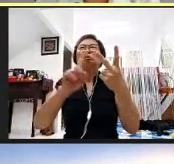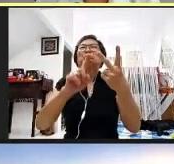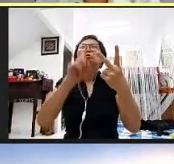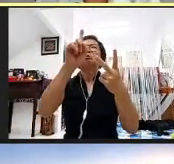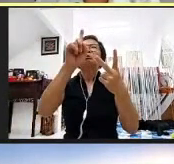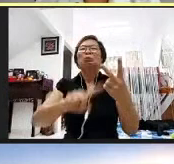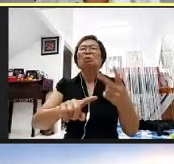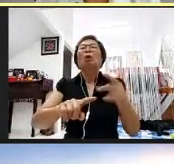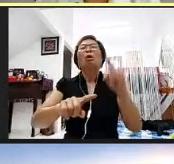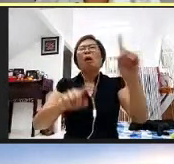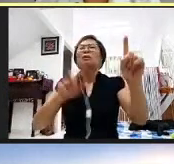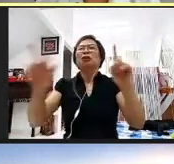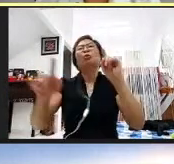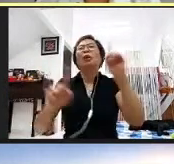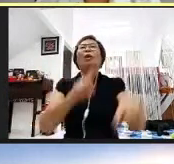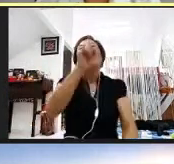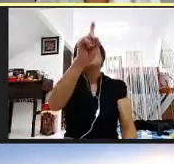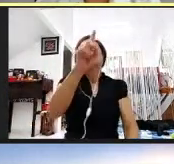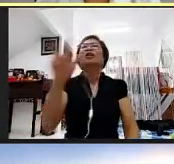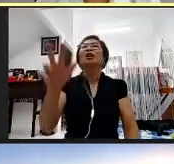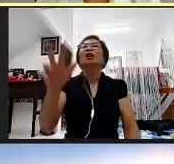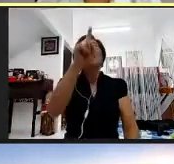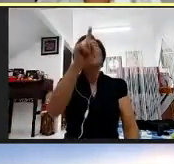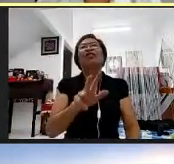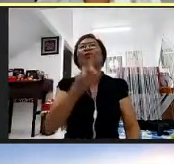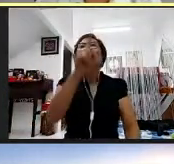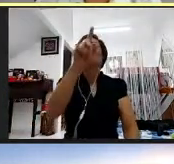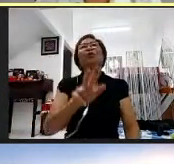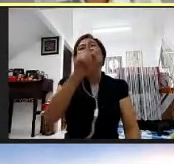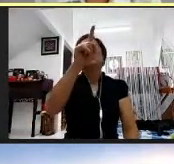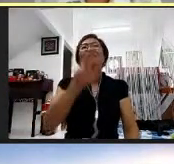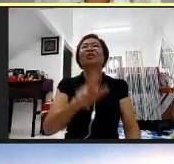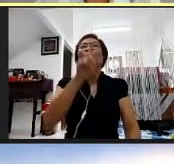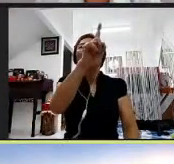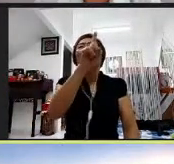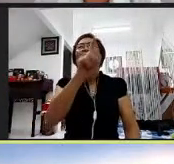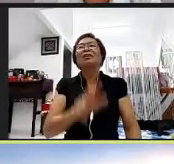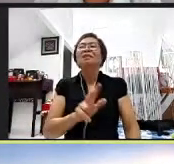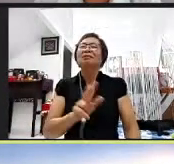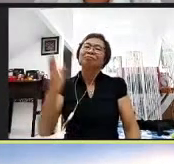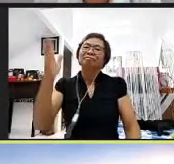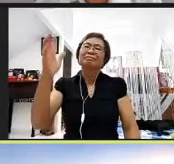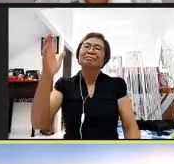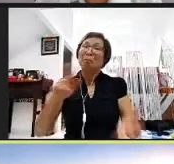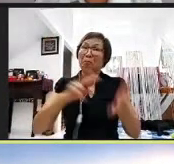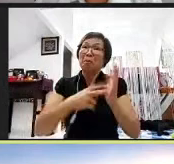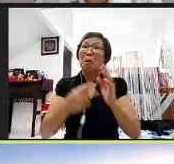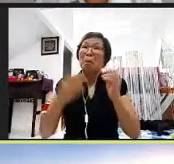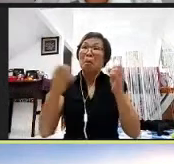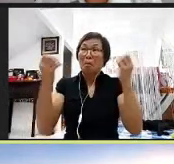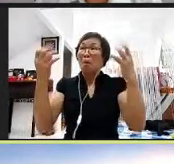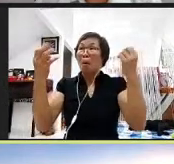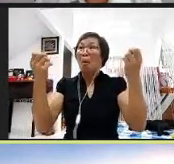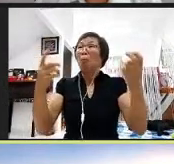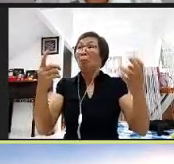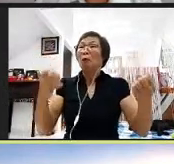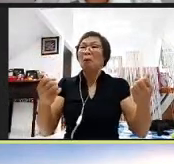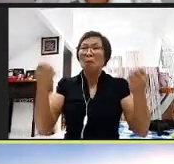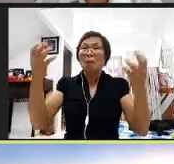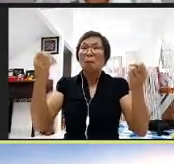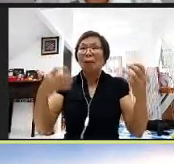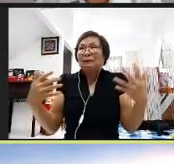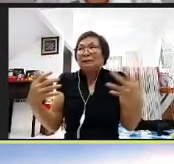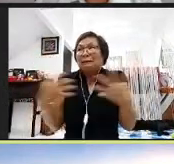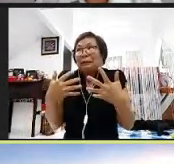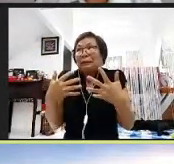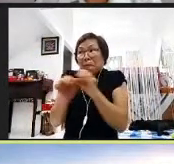1, 3, 1, 3, 1, 1, 1, 3, 1, 1, 3. Okay, so there are still more people who are still